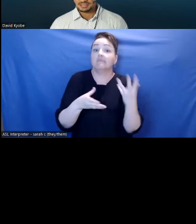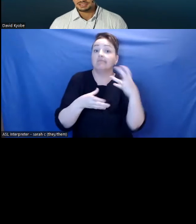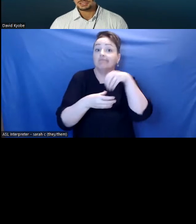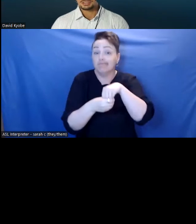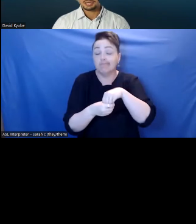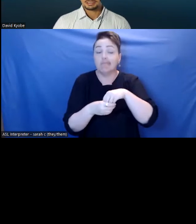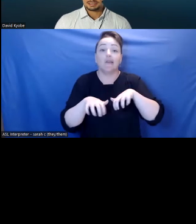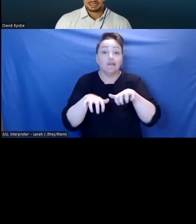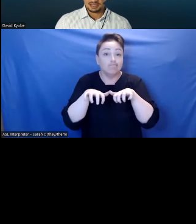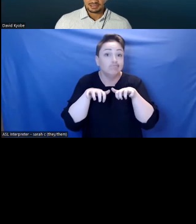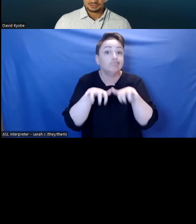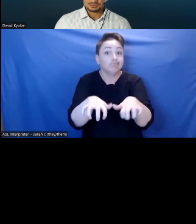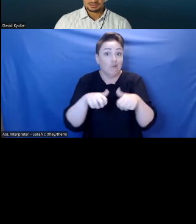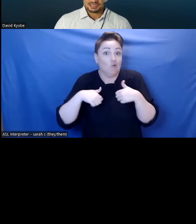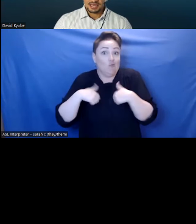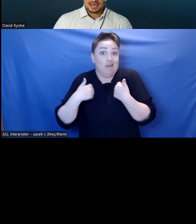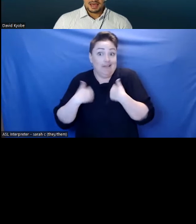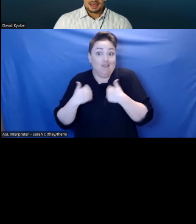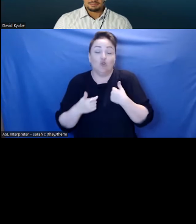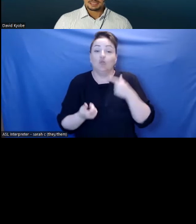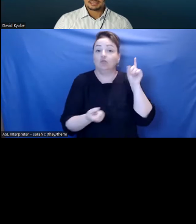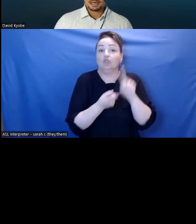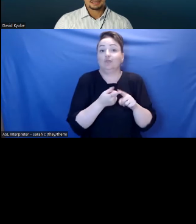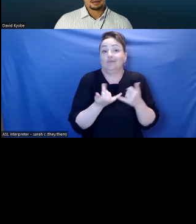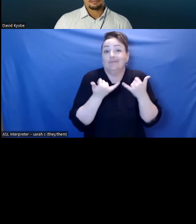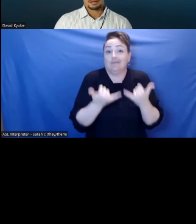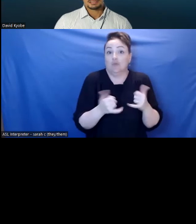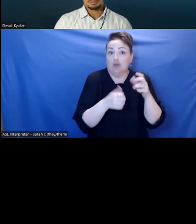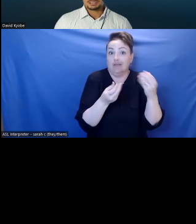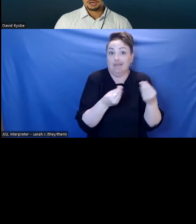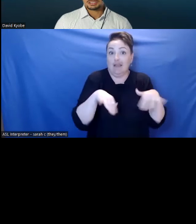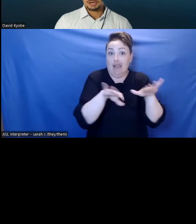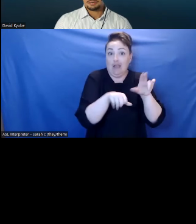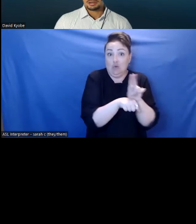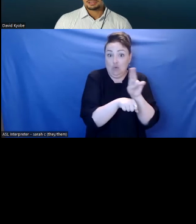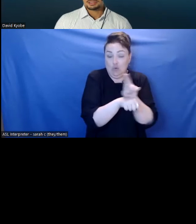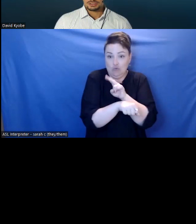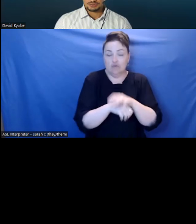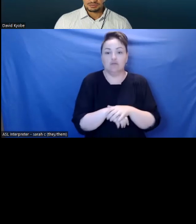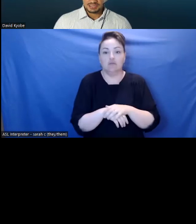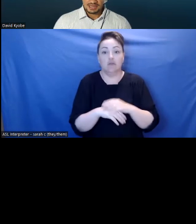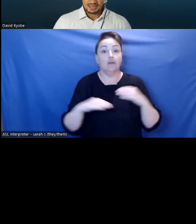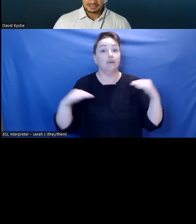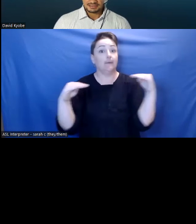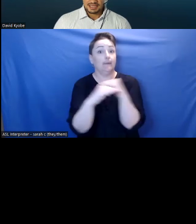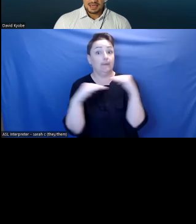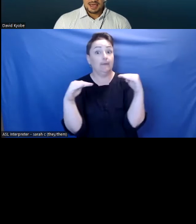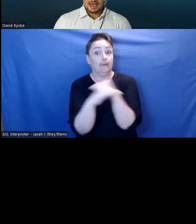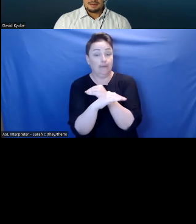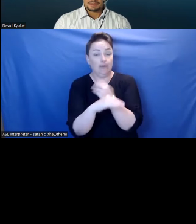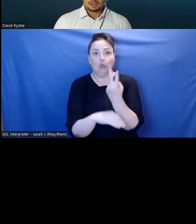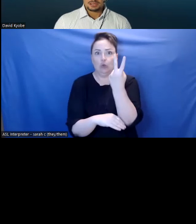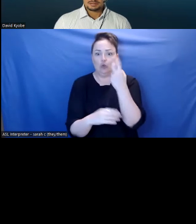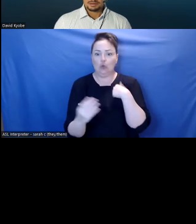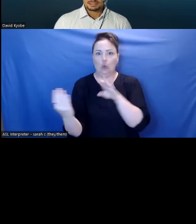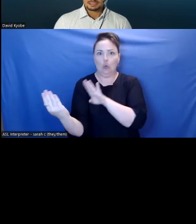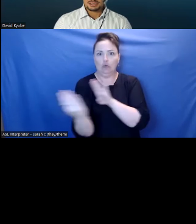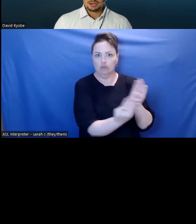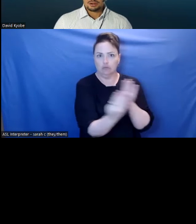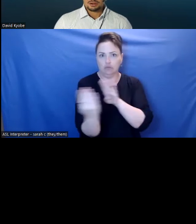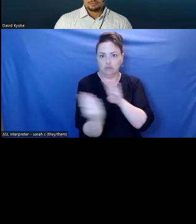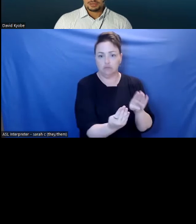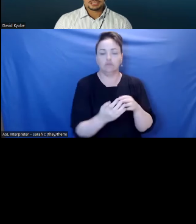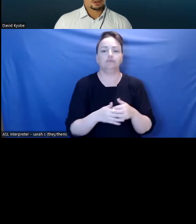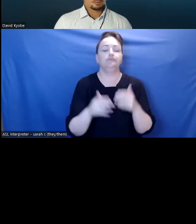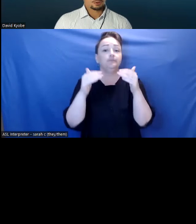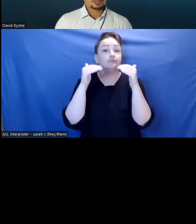high-density residential to the existing land use, a site that fronts busy arterials on two sides, the loss of